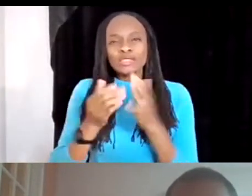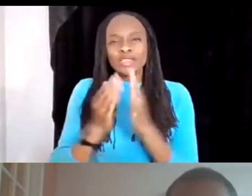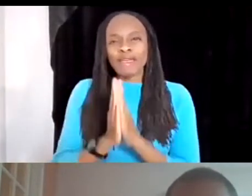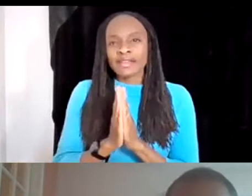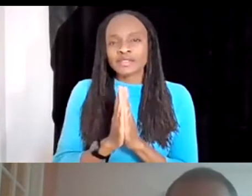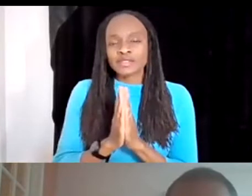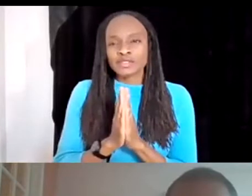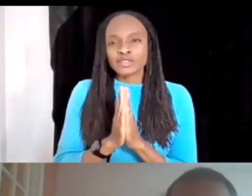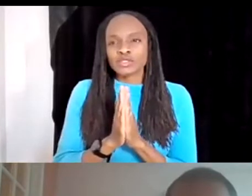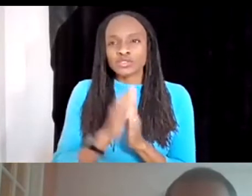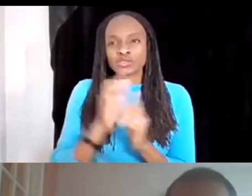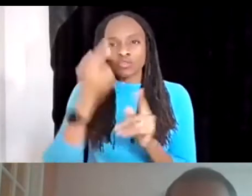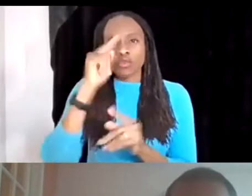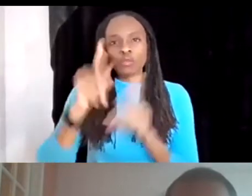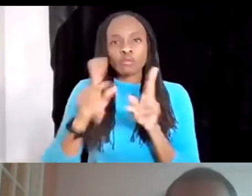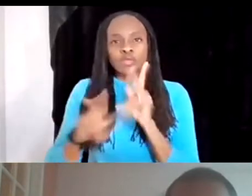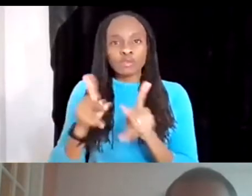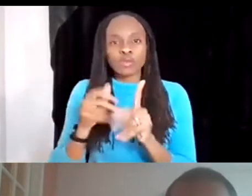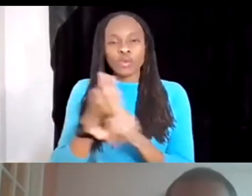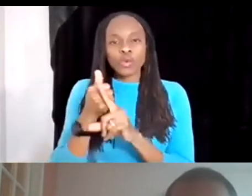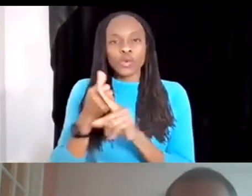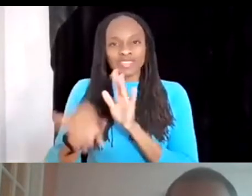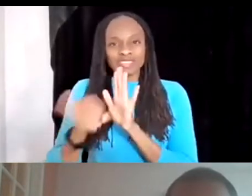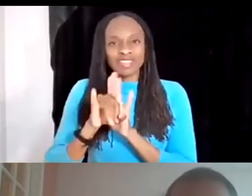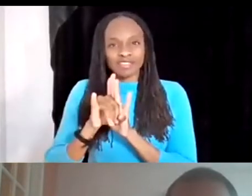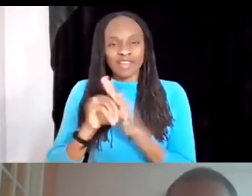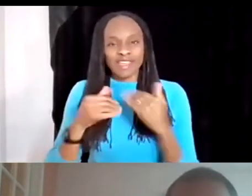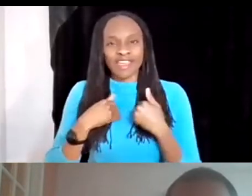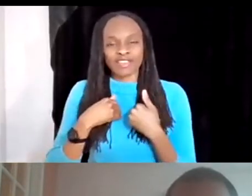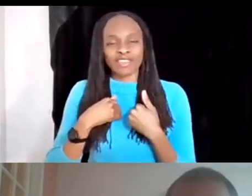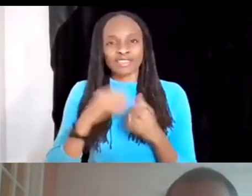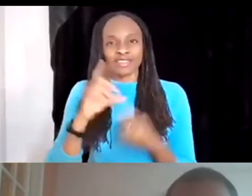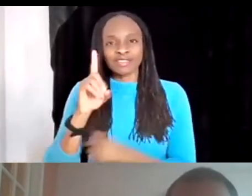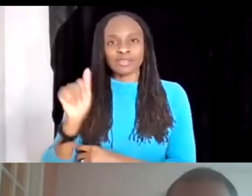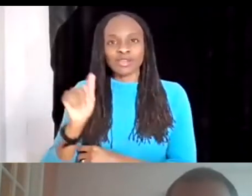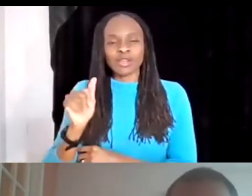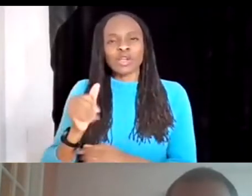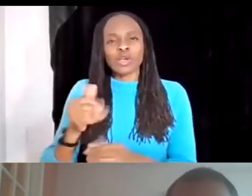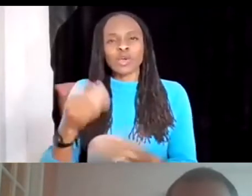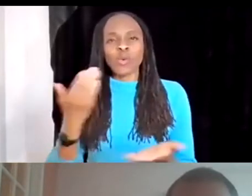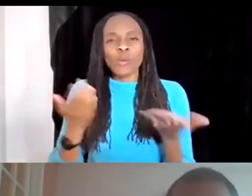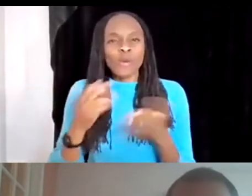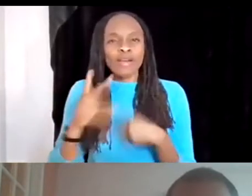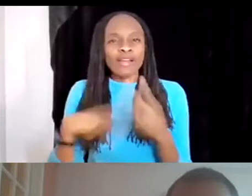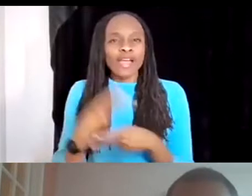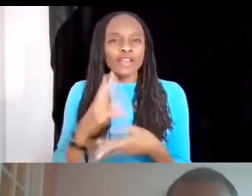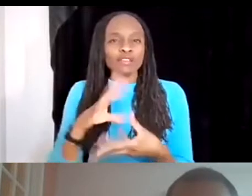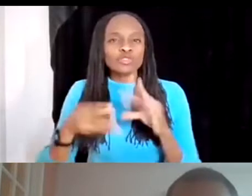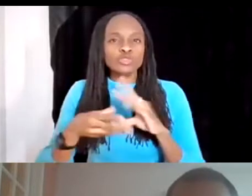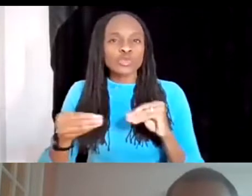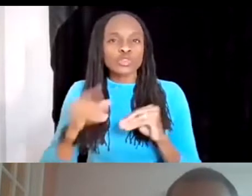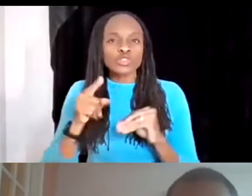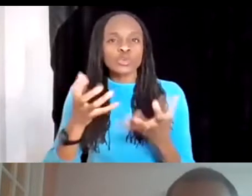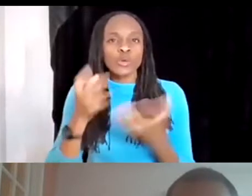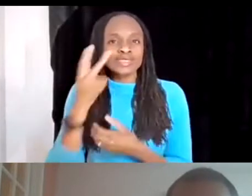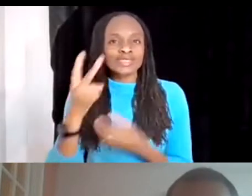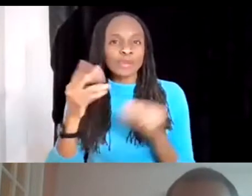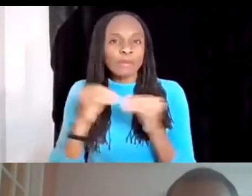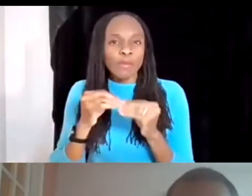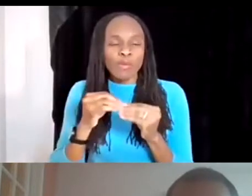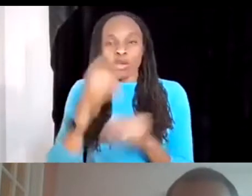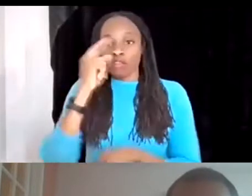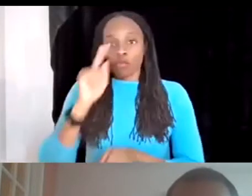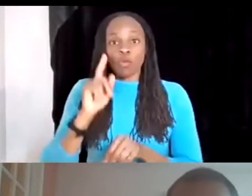who identify as having a disability, what sort of stories would you like to see more of? And maybe even for the panelists as well who don't